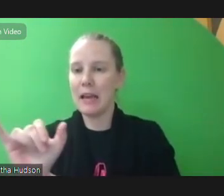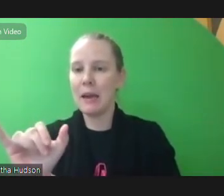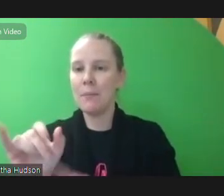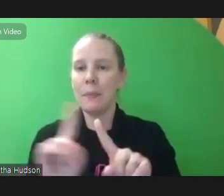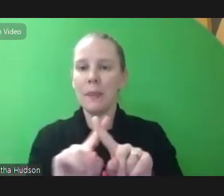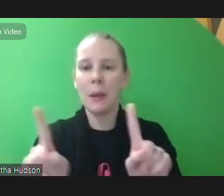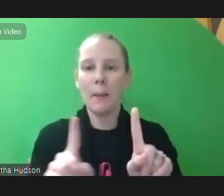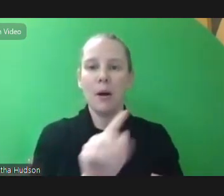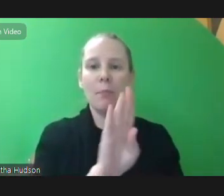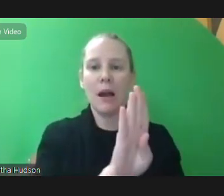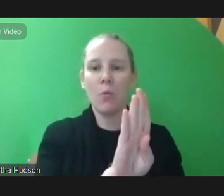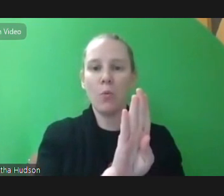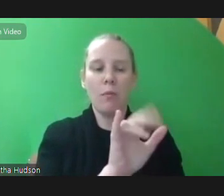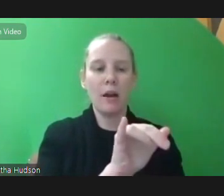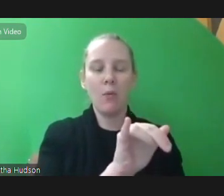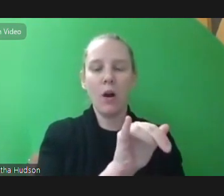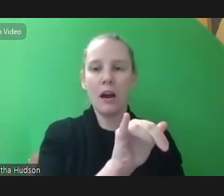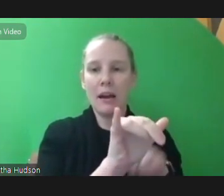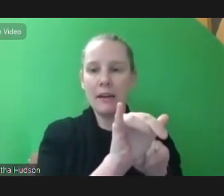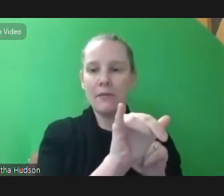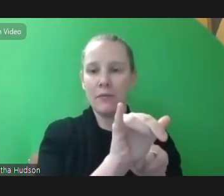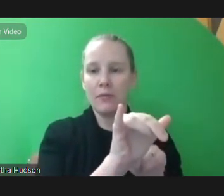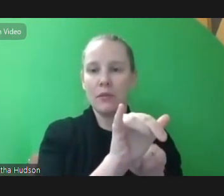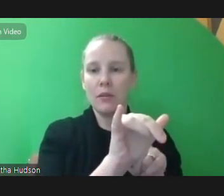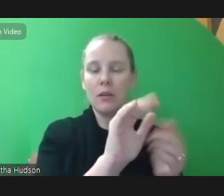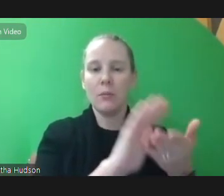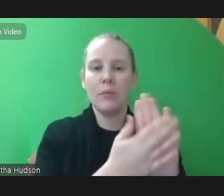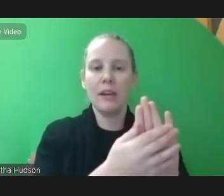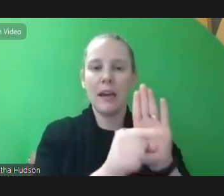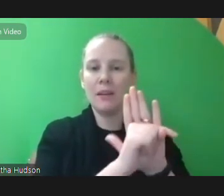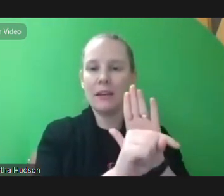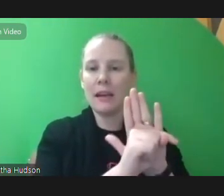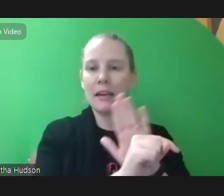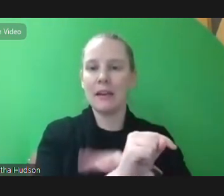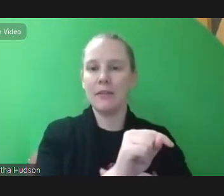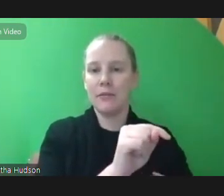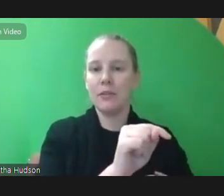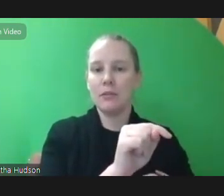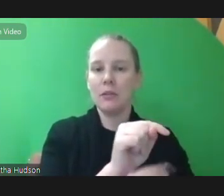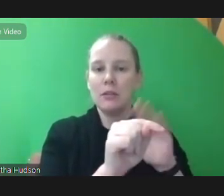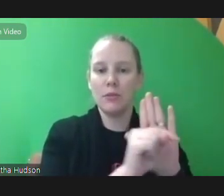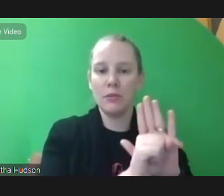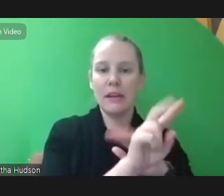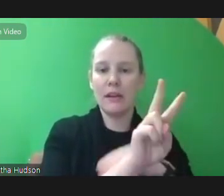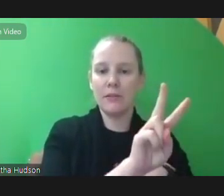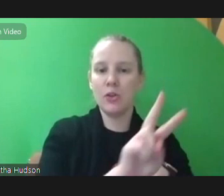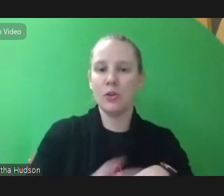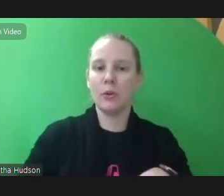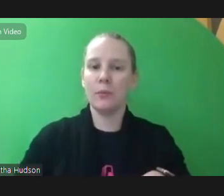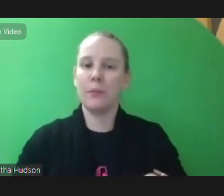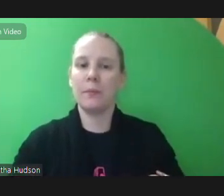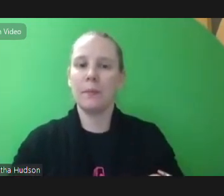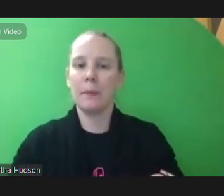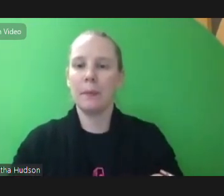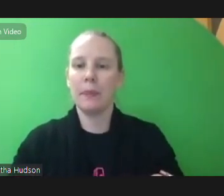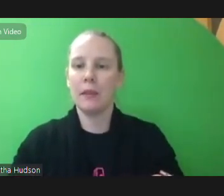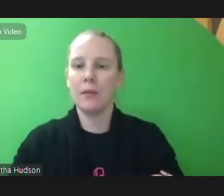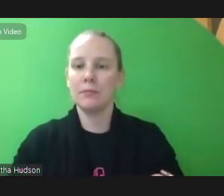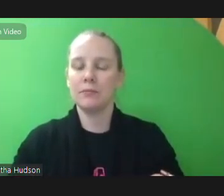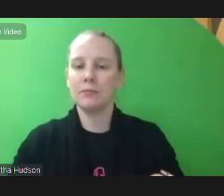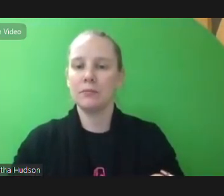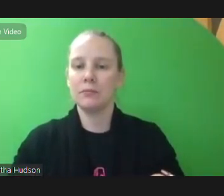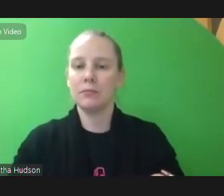the same, but my y became a negative, so -2.